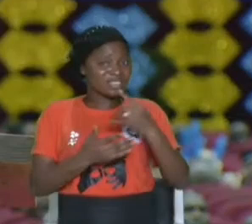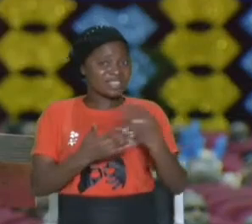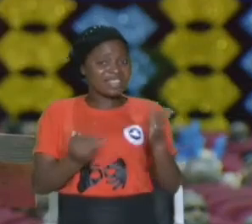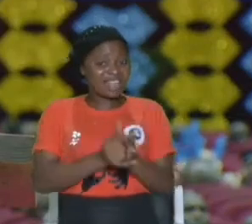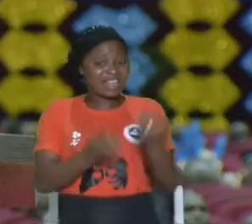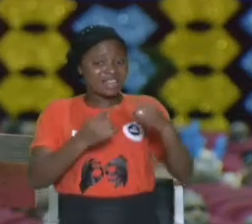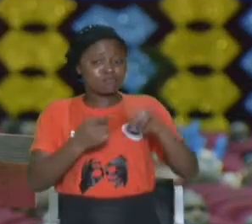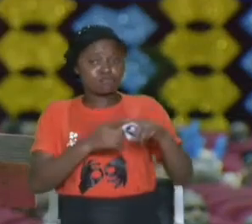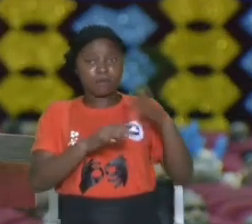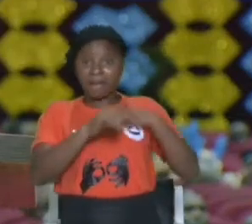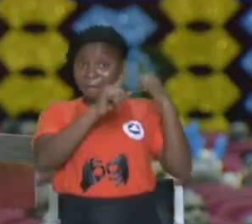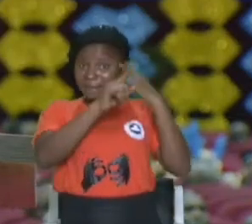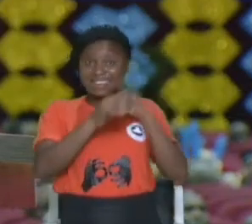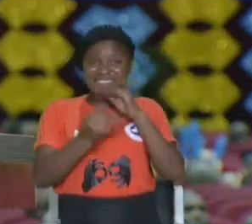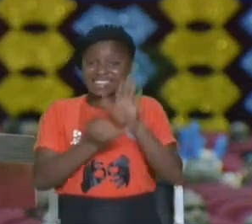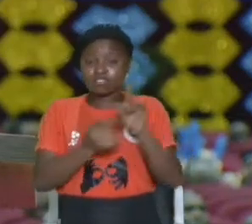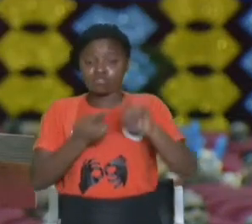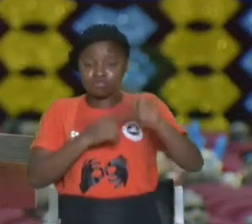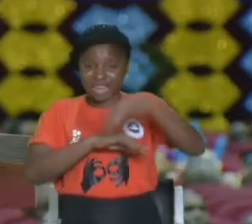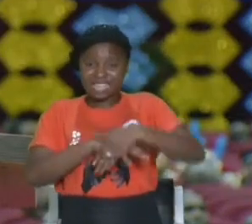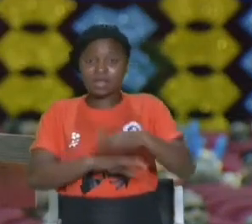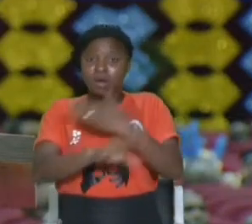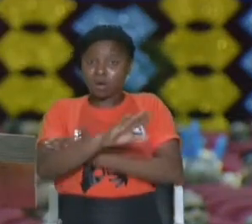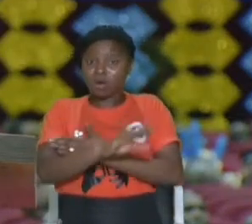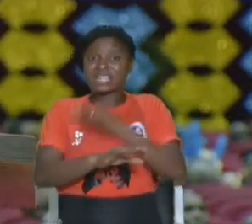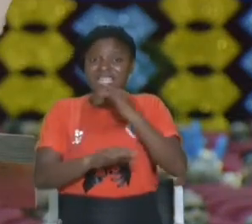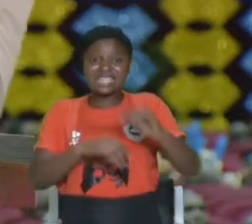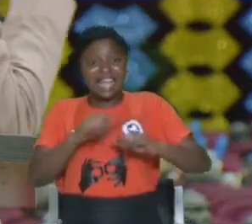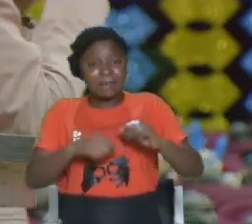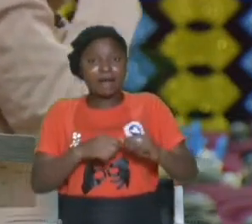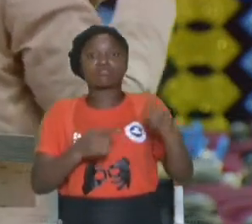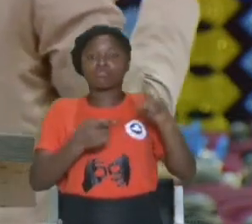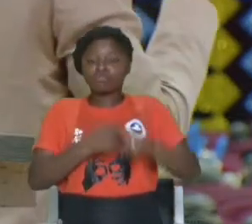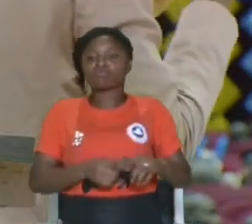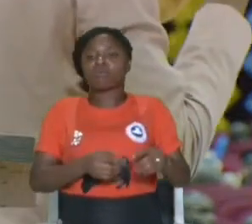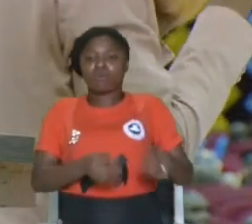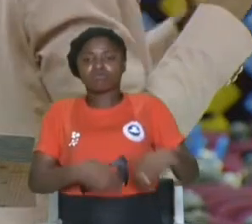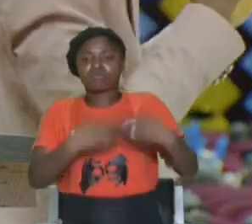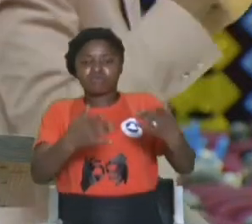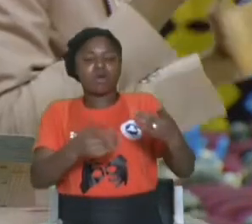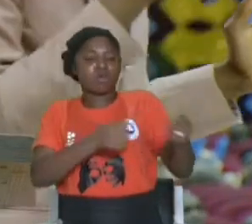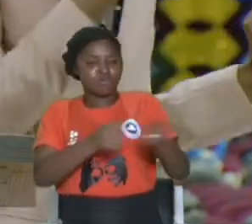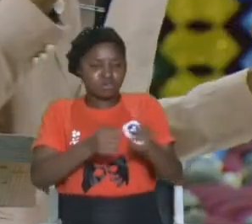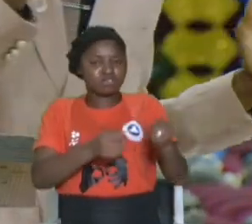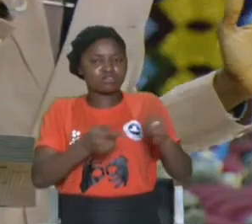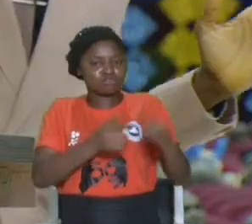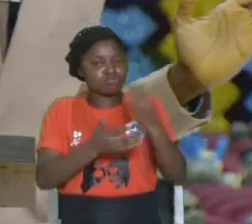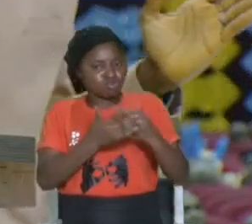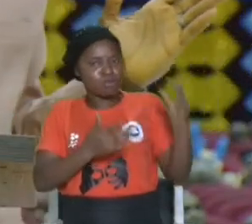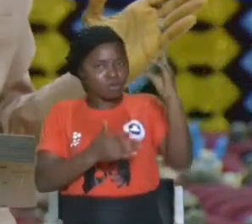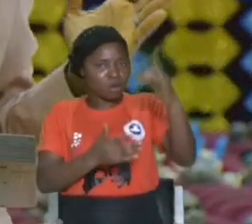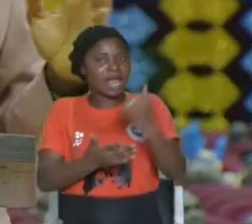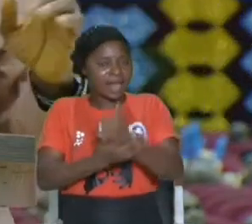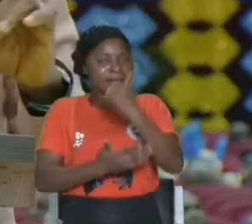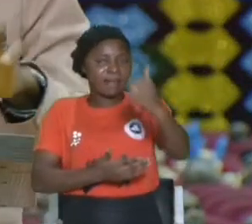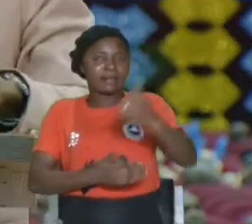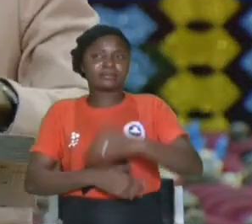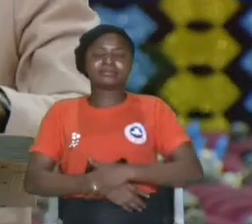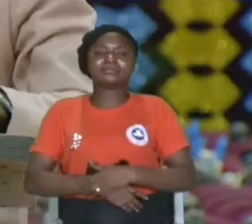came to my mind is that tonight God is about to hand over authority to someone.